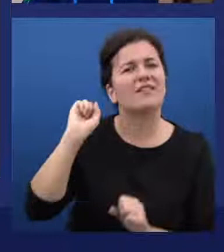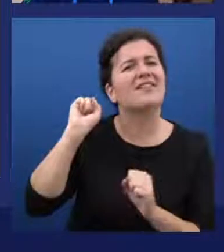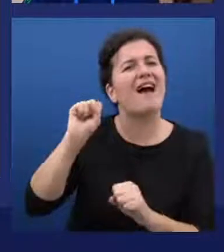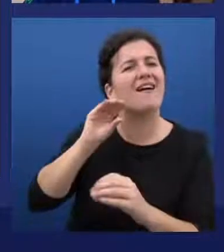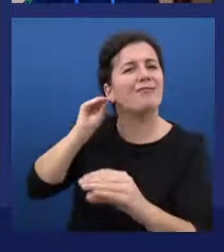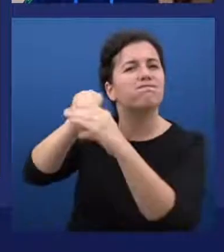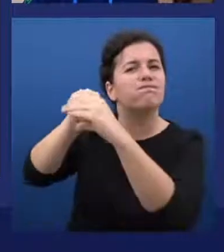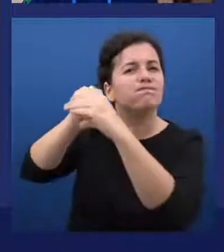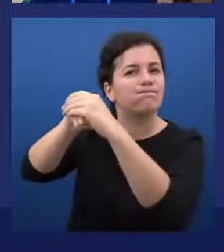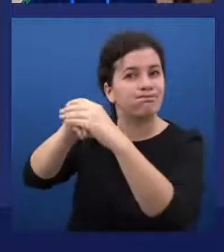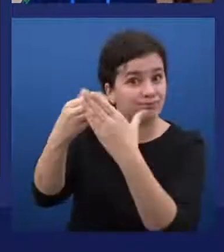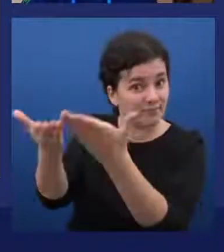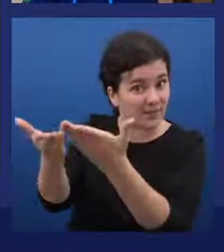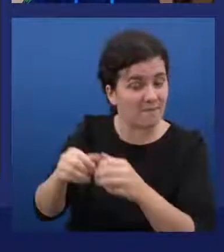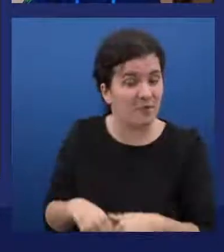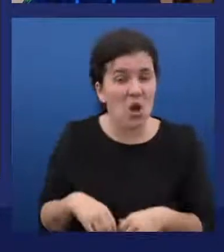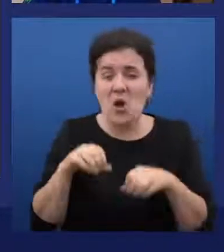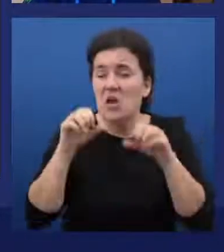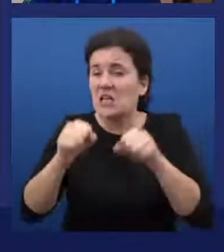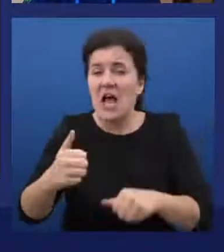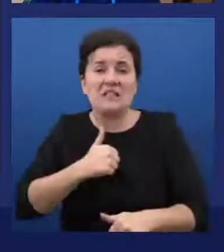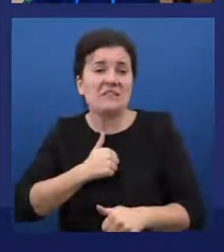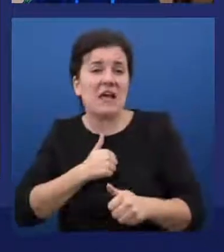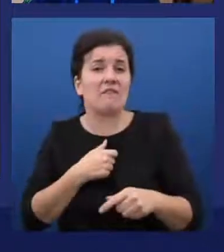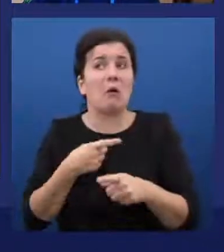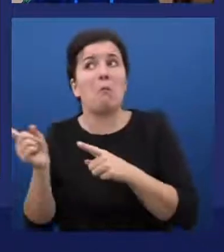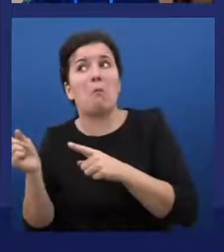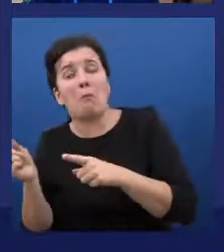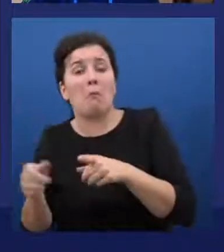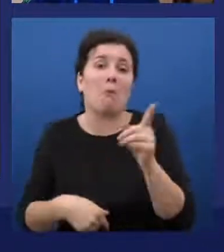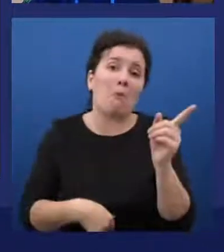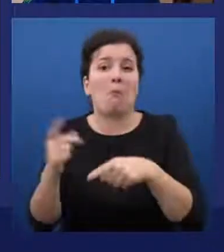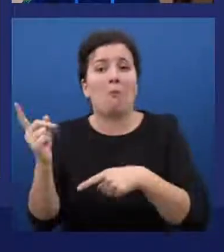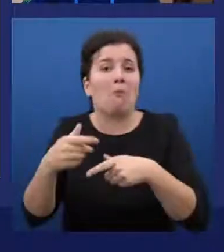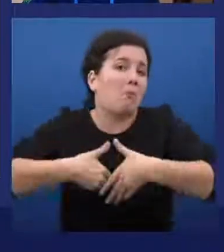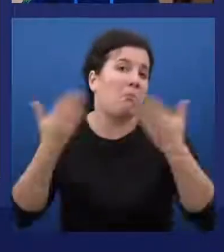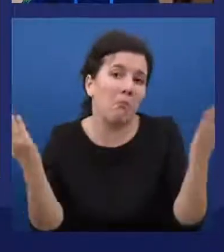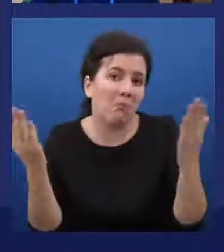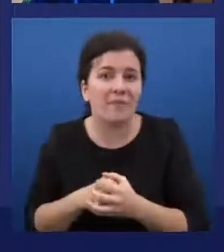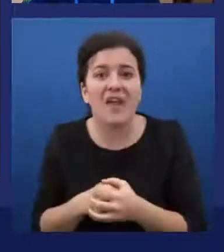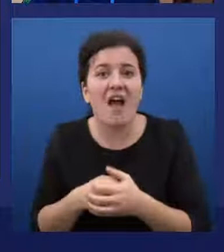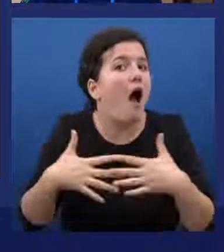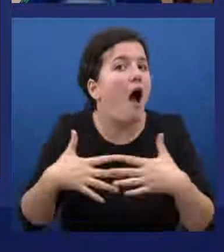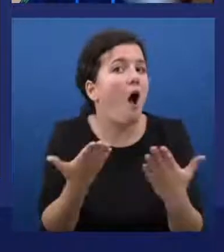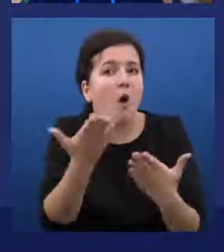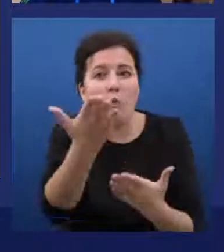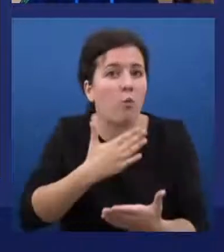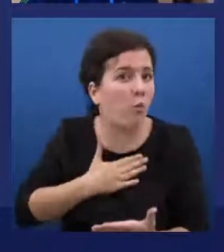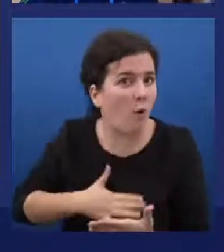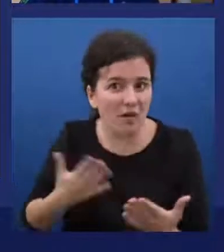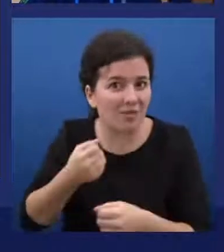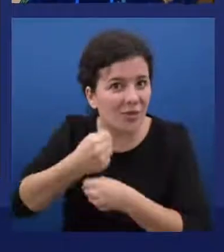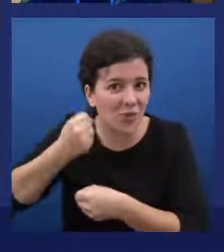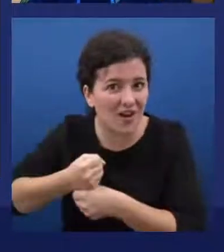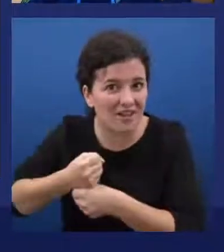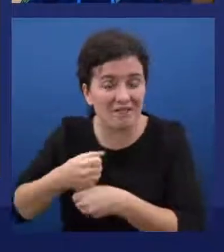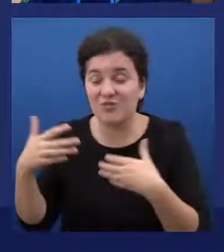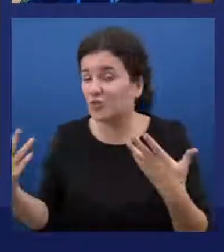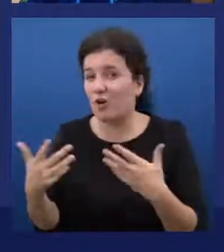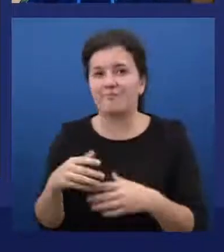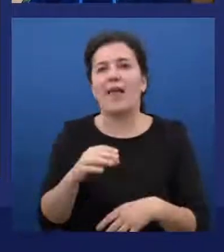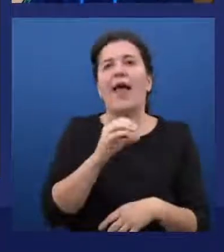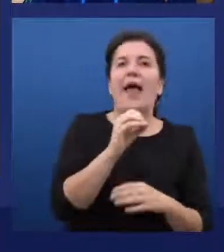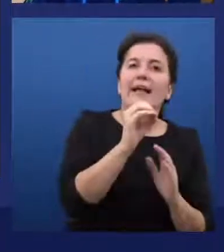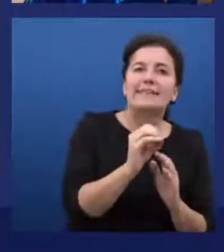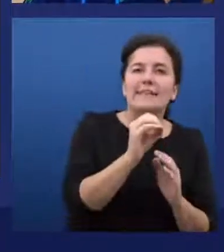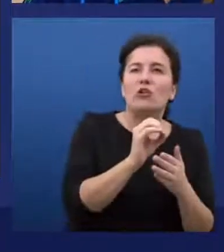it as much as you like, and pack it in a way you like to work with it. So from really zero, well, not zero code, but